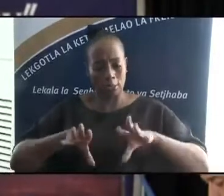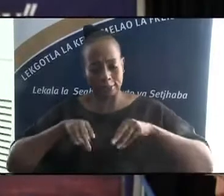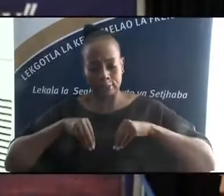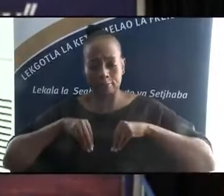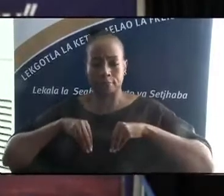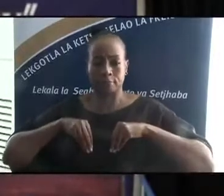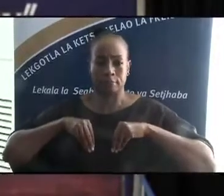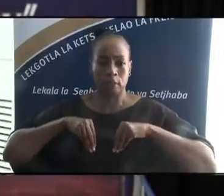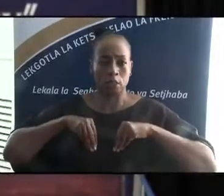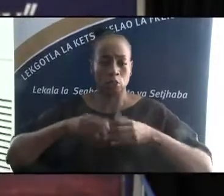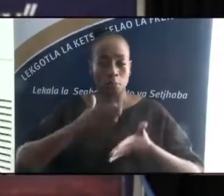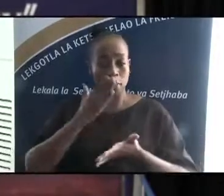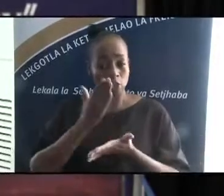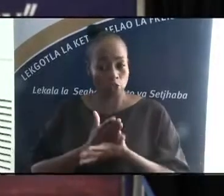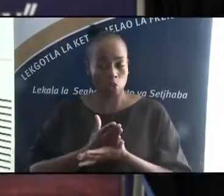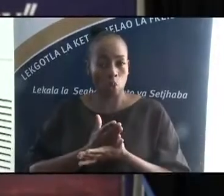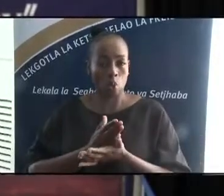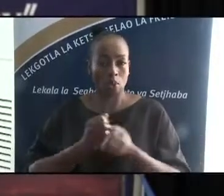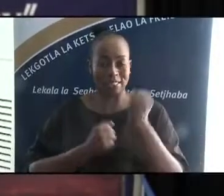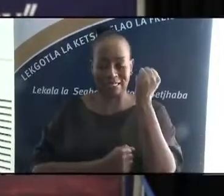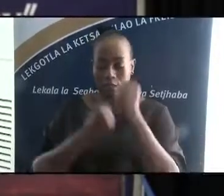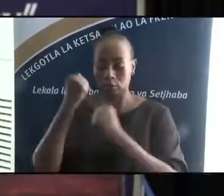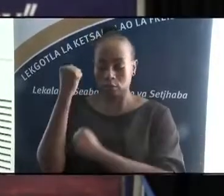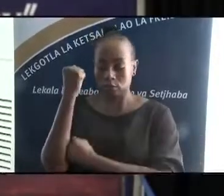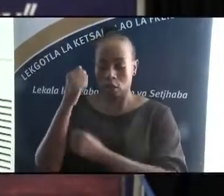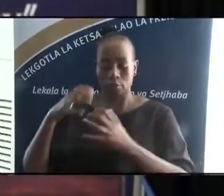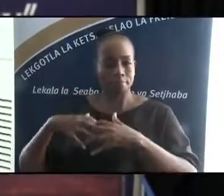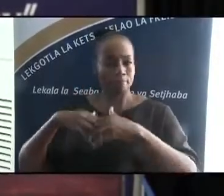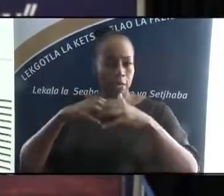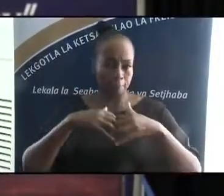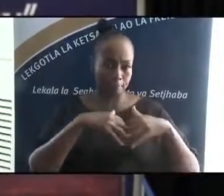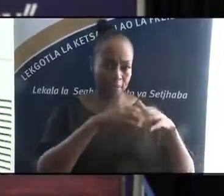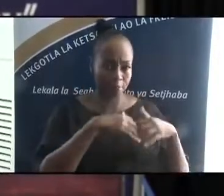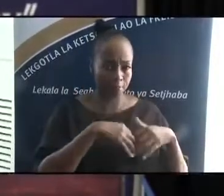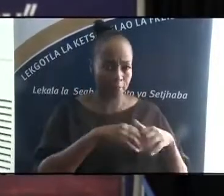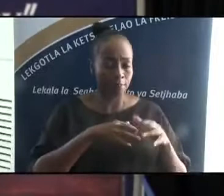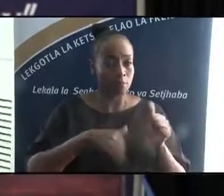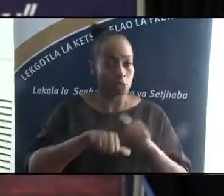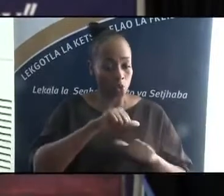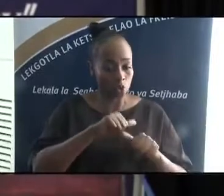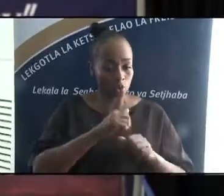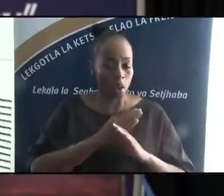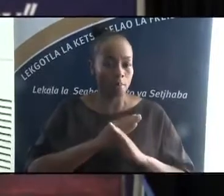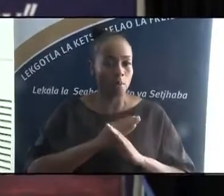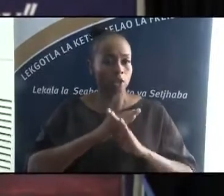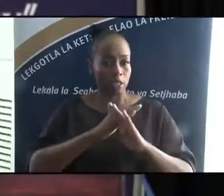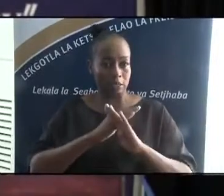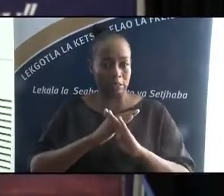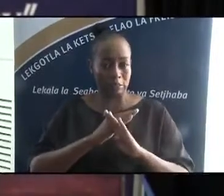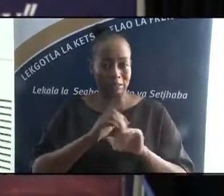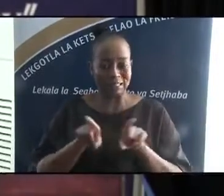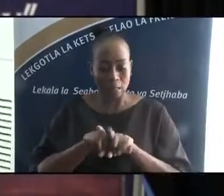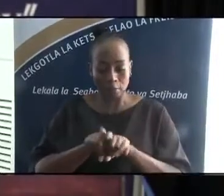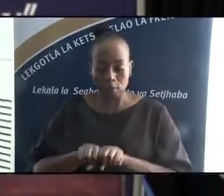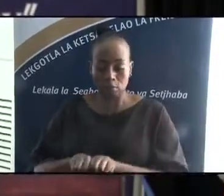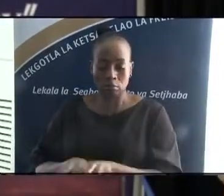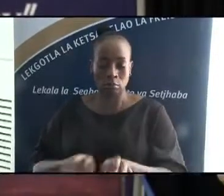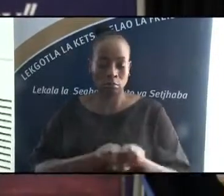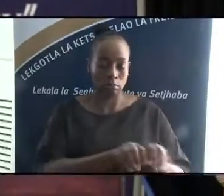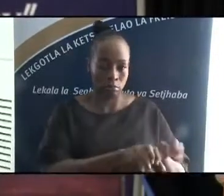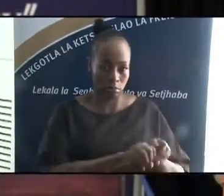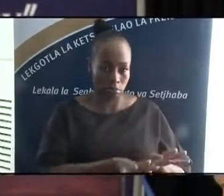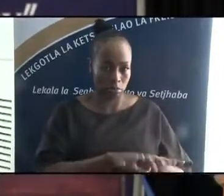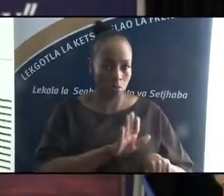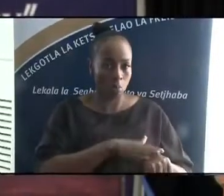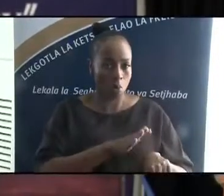implement well-targeted structural reforms that have expanded social protection and redistribution at its core.